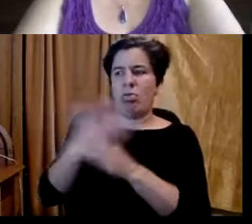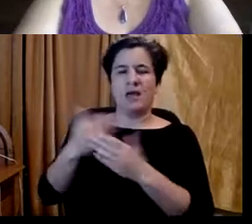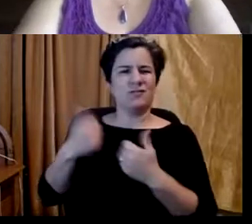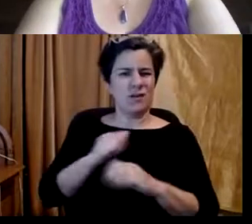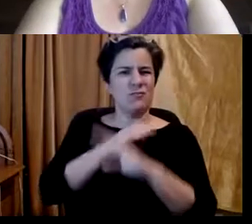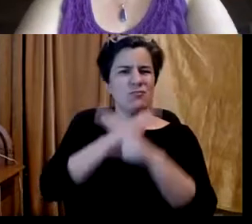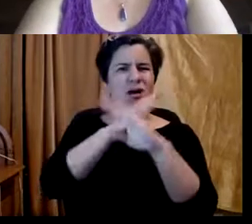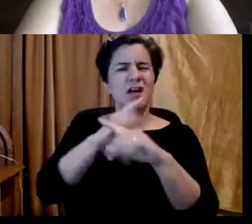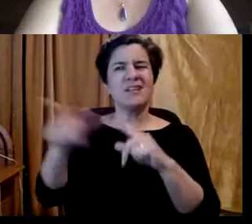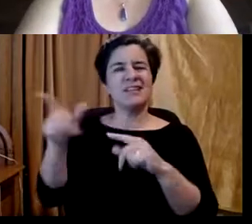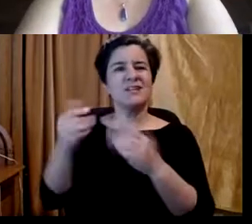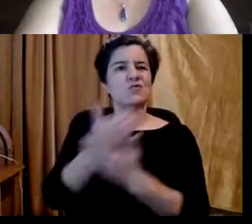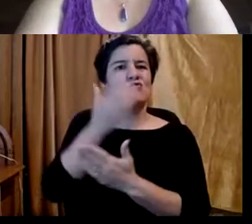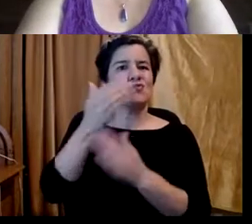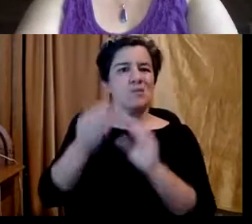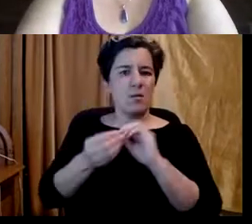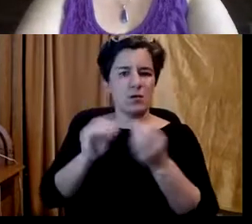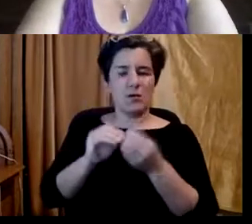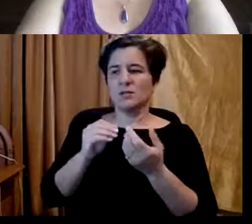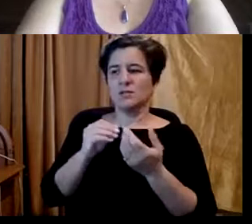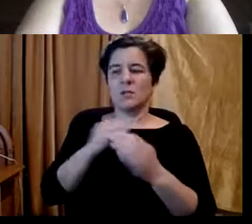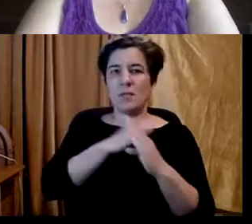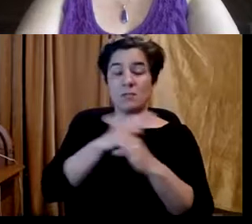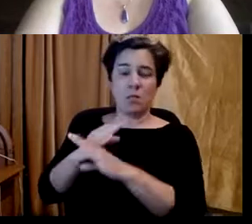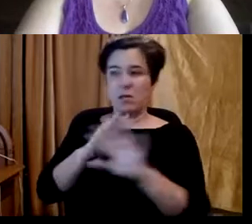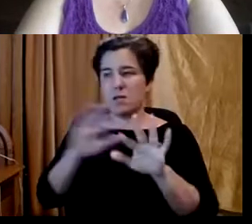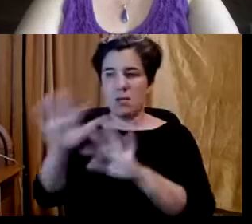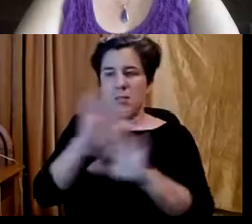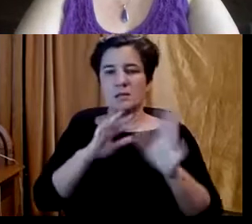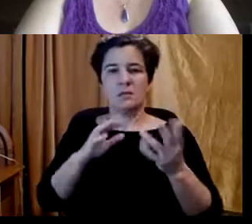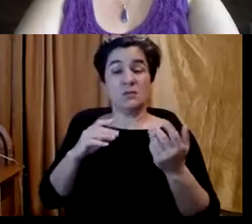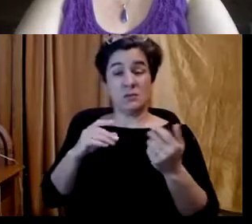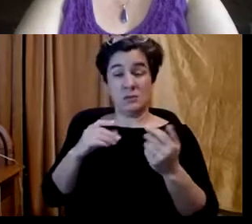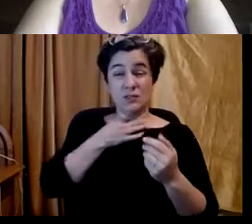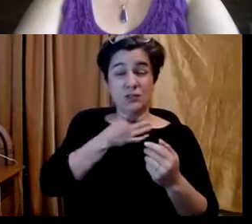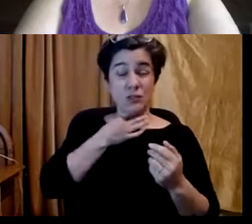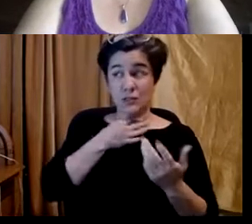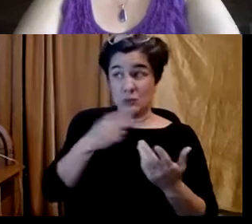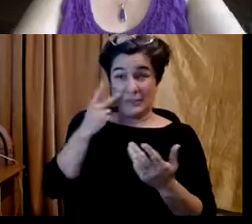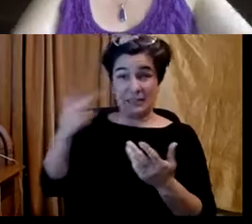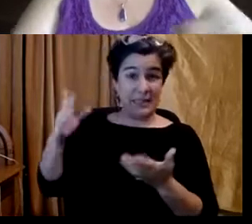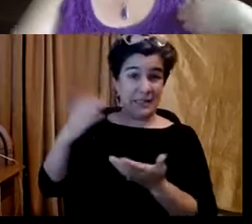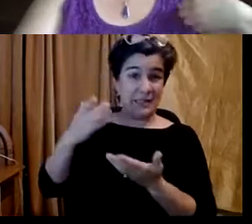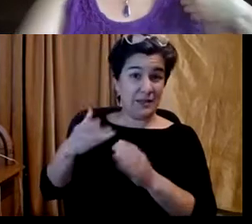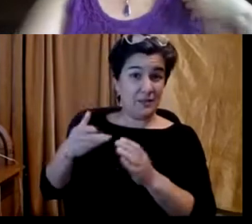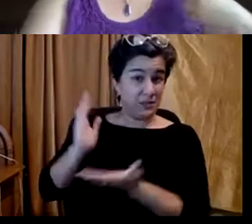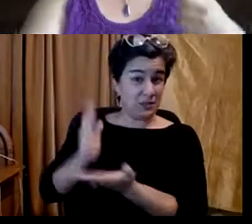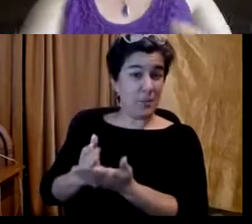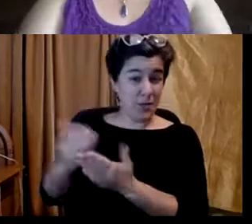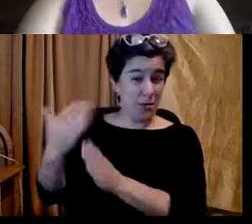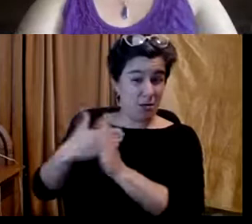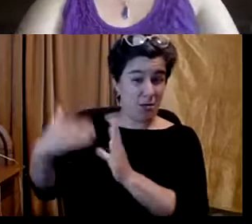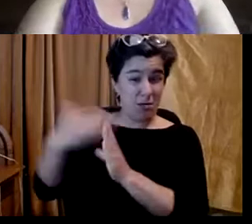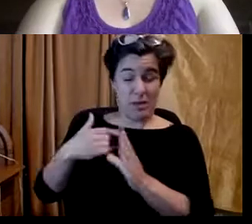and go no contact. And I just want to know, do you see an end in that? Is that going to stop? What can